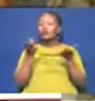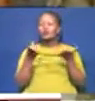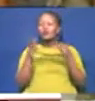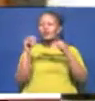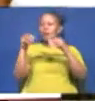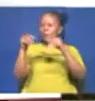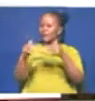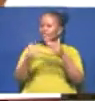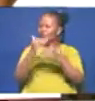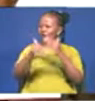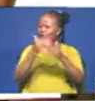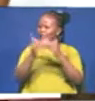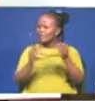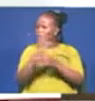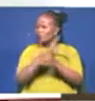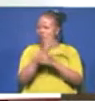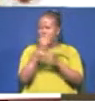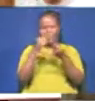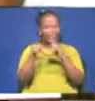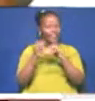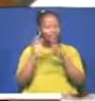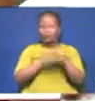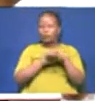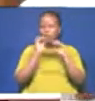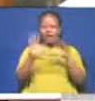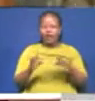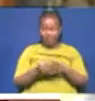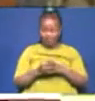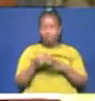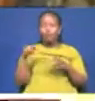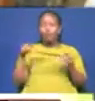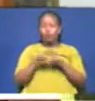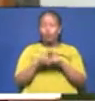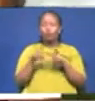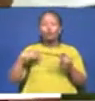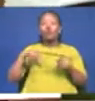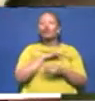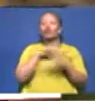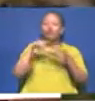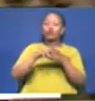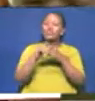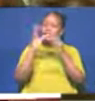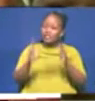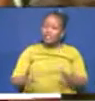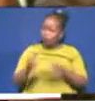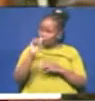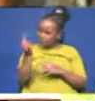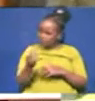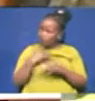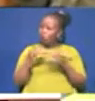used was not up to standard. As the Institute of Engineers of Kenya, we intend to carry out further